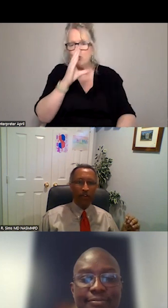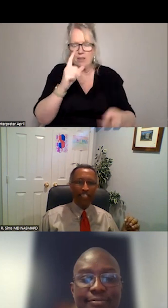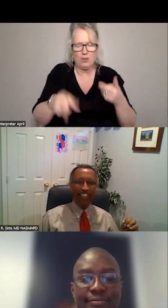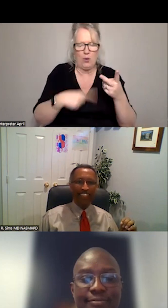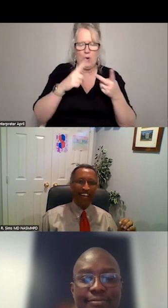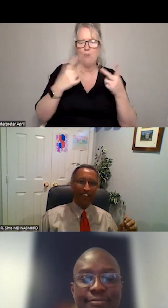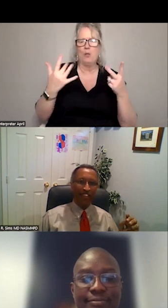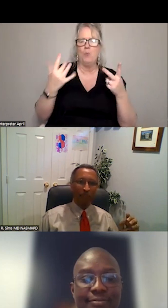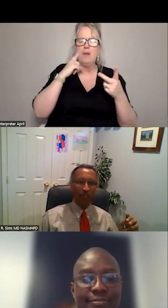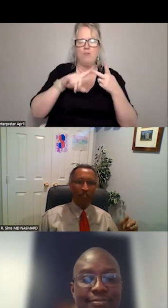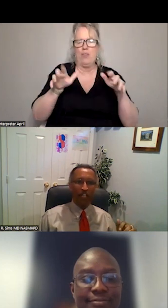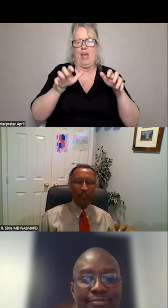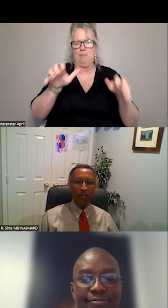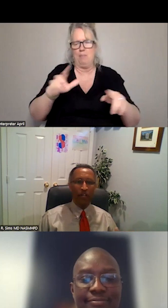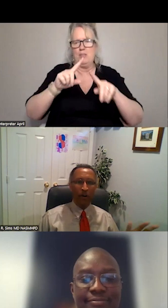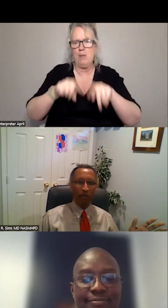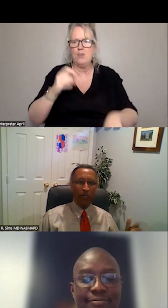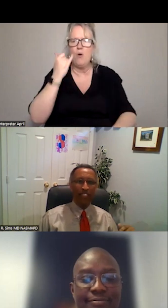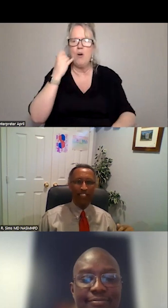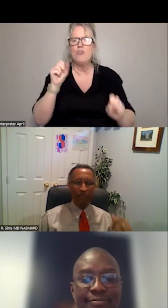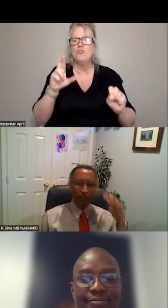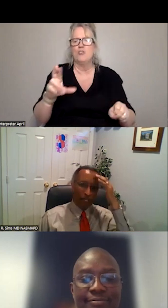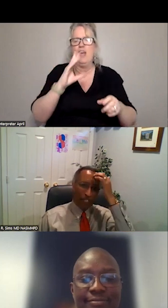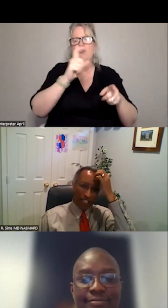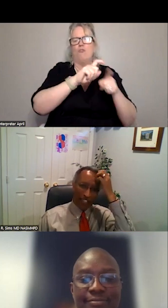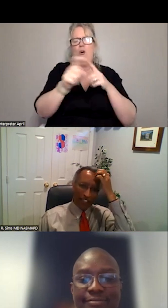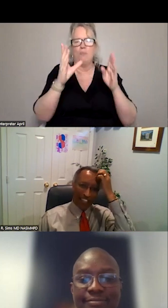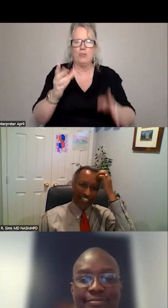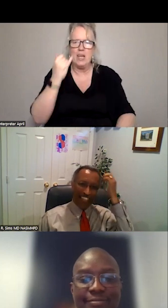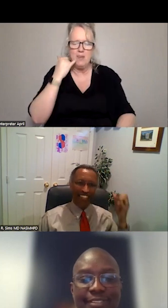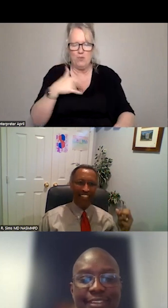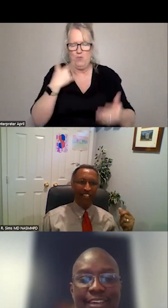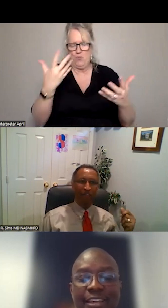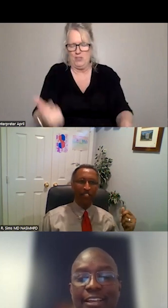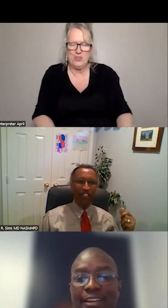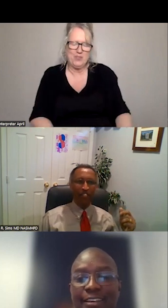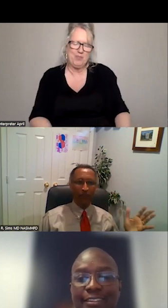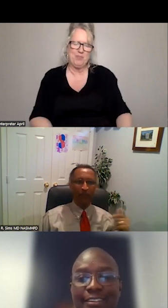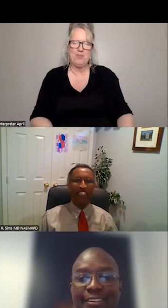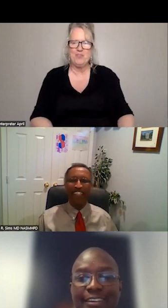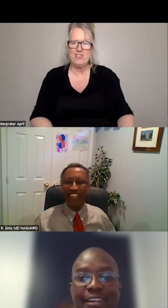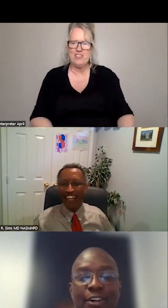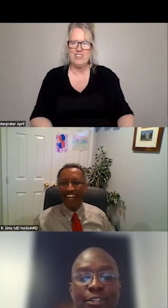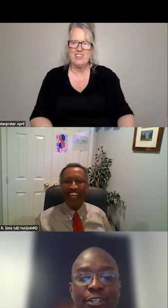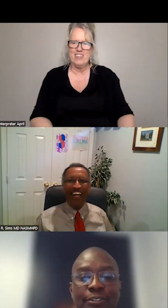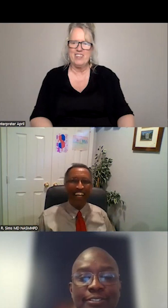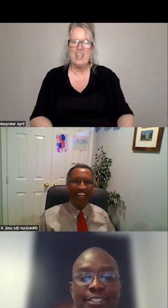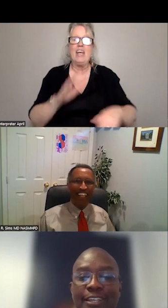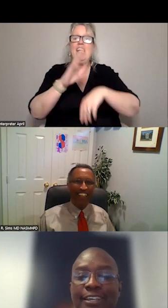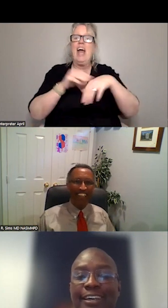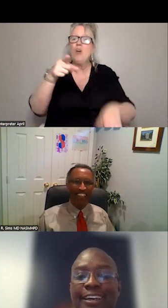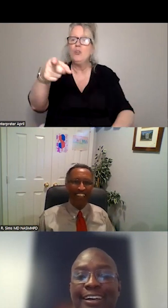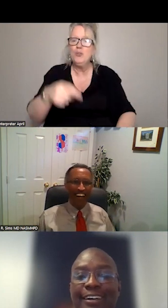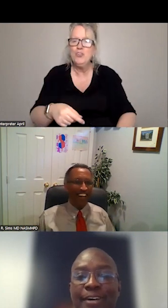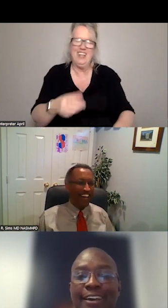on the audience and count on them, or you can even call a person if you feel the need to. So let me turn to you. Can I call you? Just